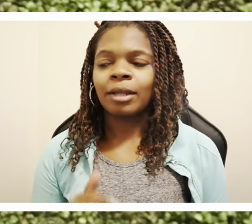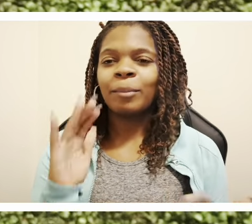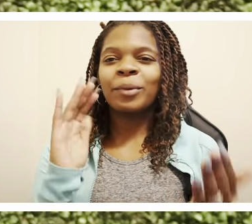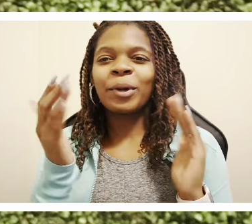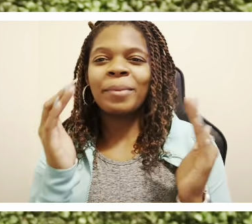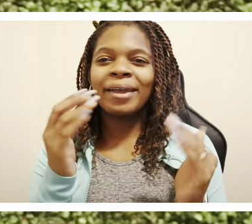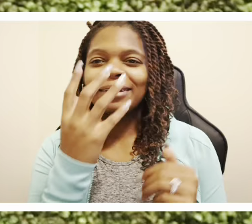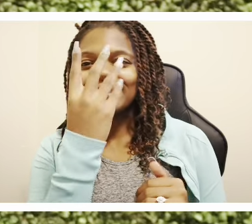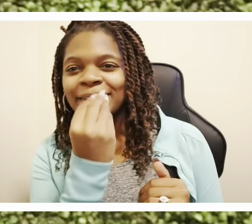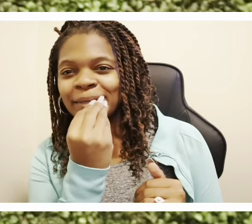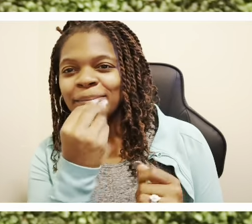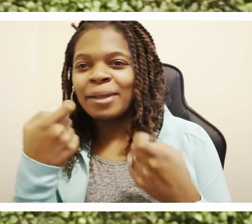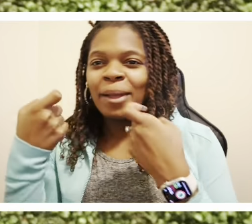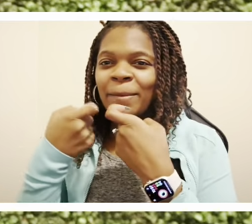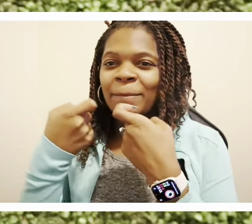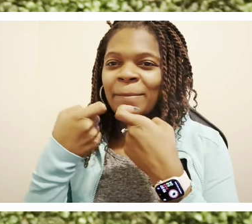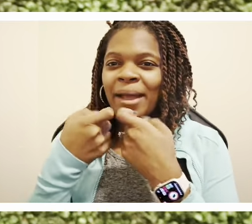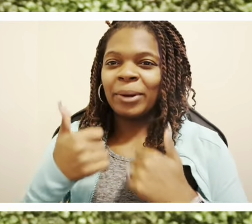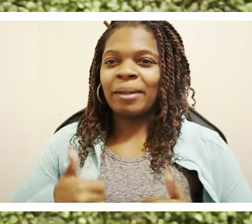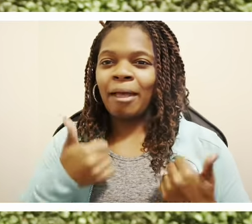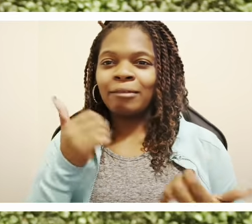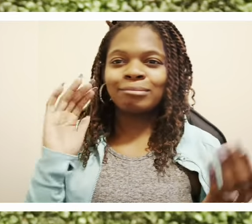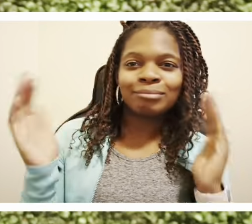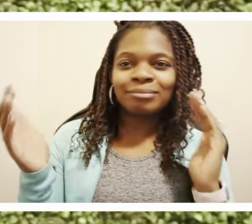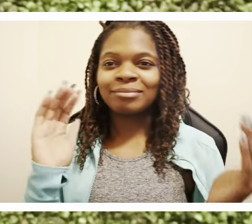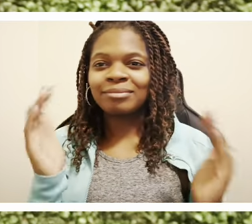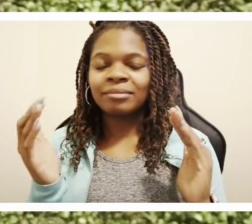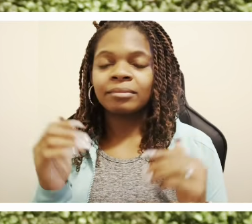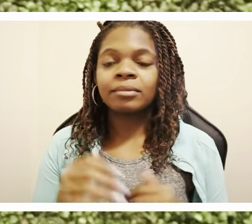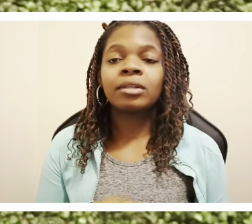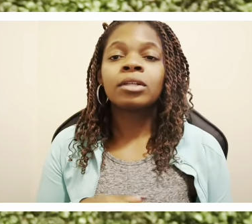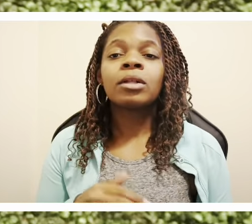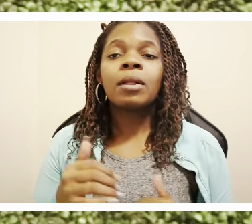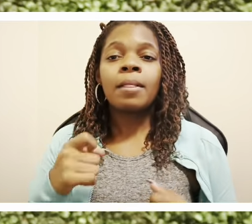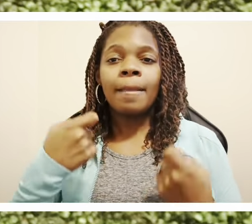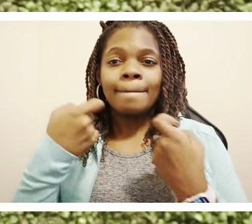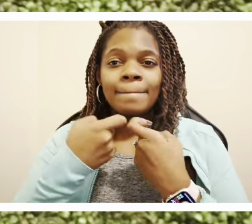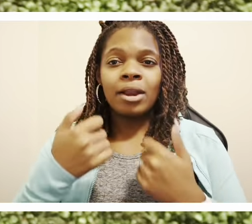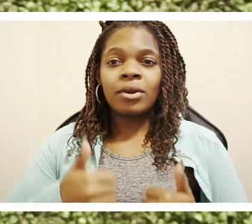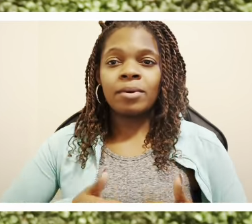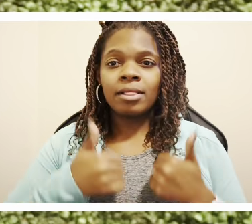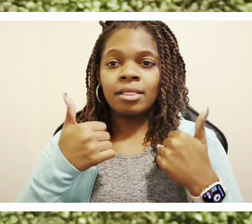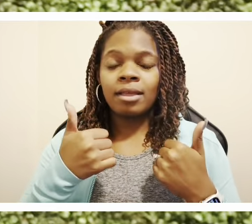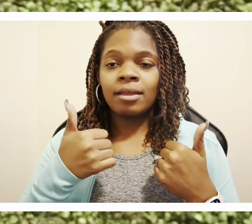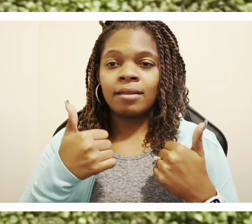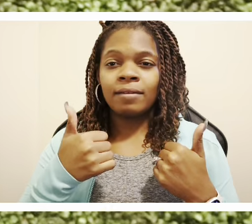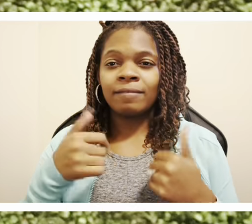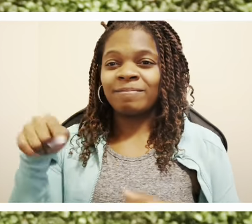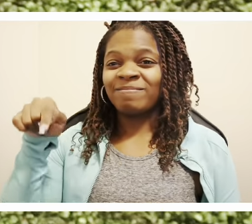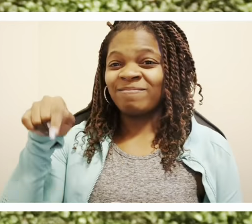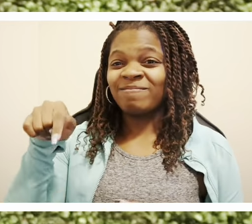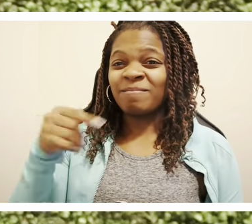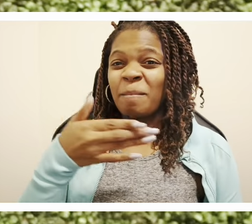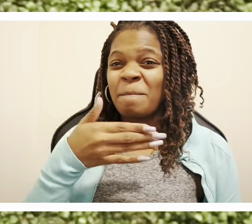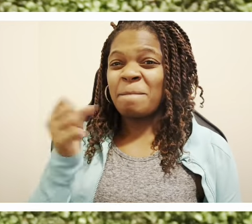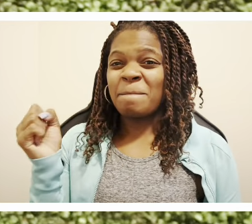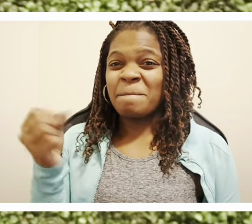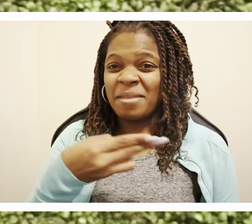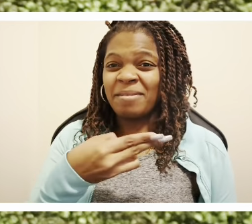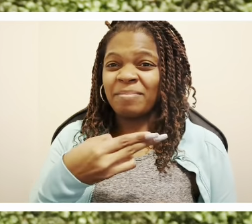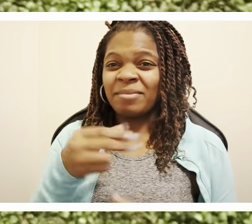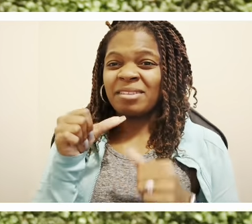Watch. But because the battery life, so this is kind of like a sleep / battery life comparison. The battery life on